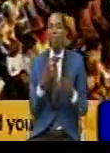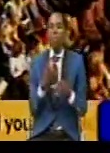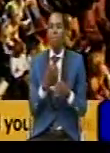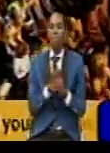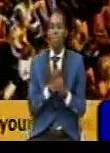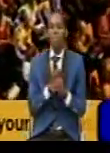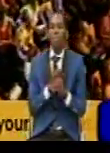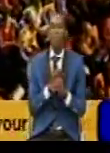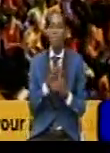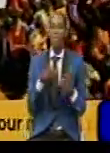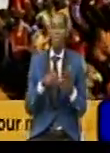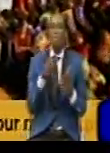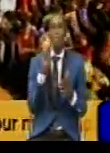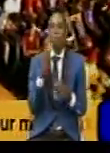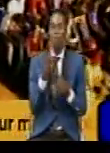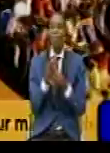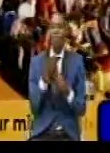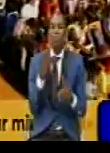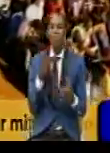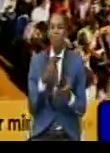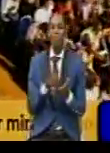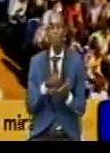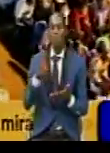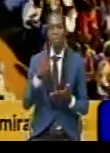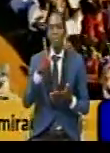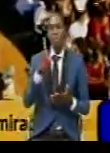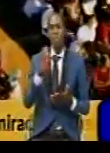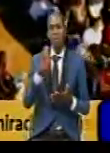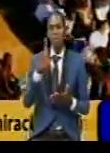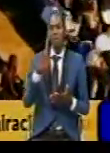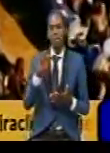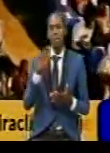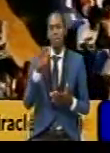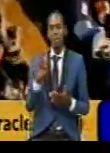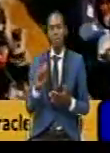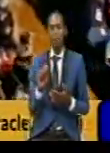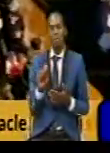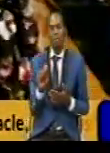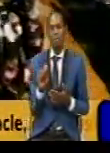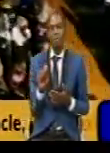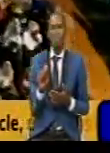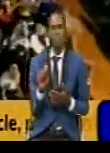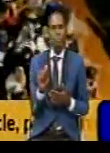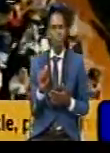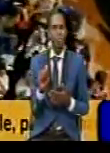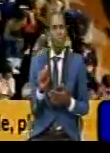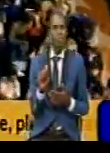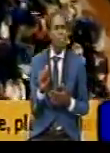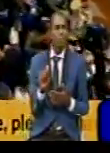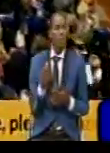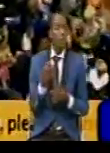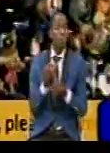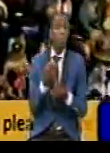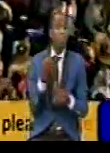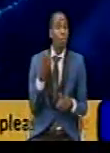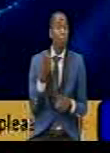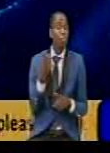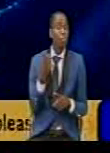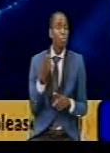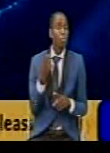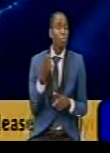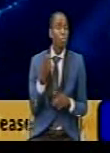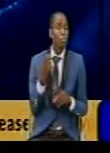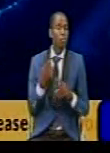of the world, and right now we want to take these all the way from Delta Ekiko, Barbara,